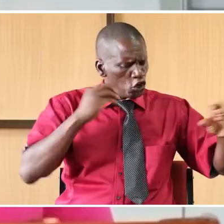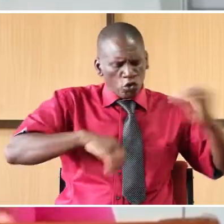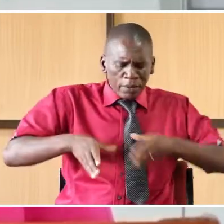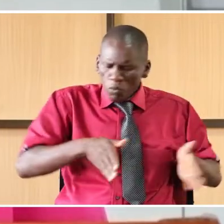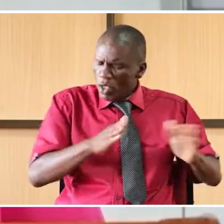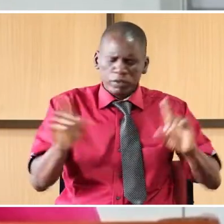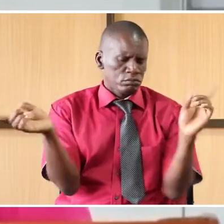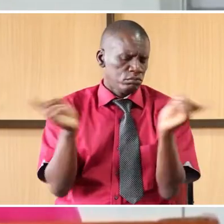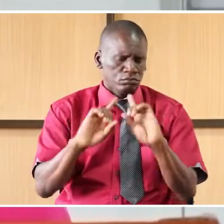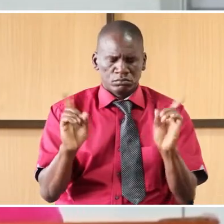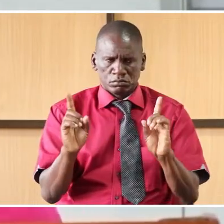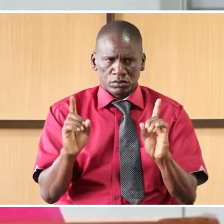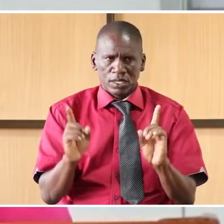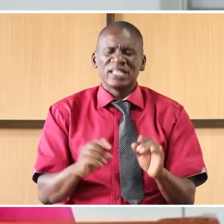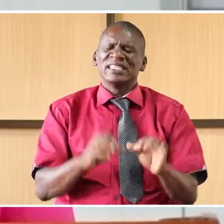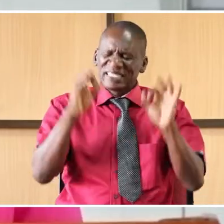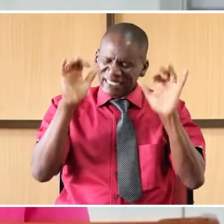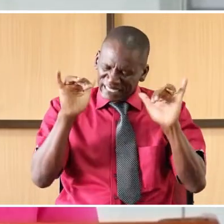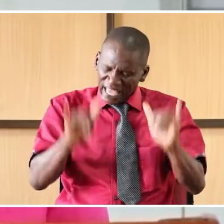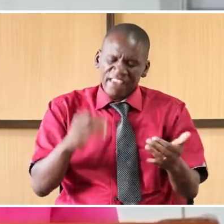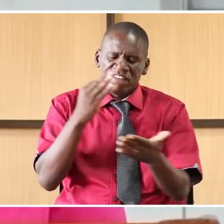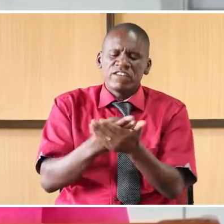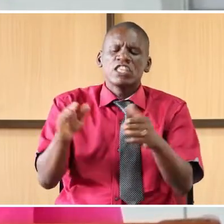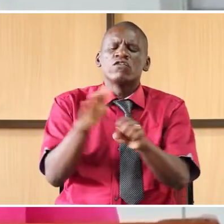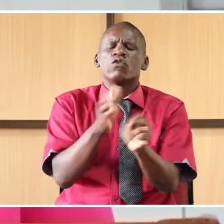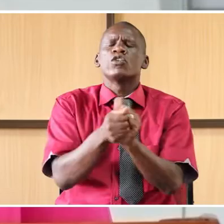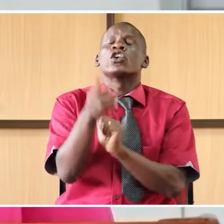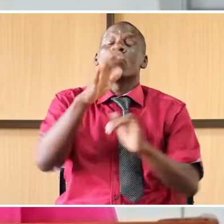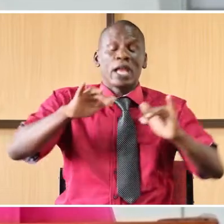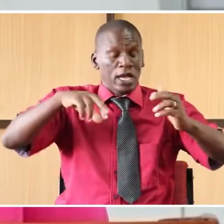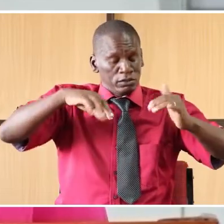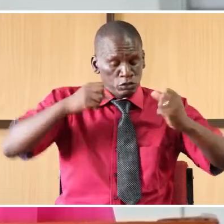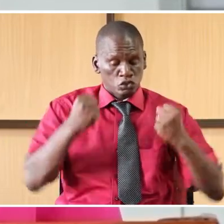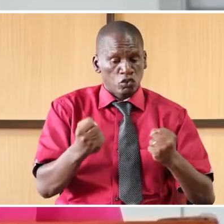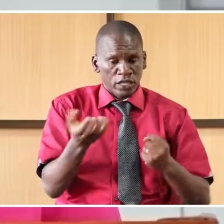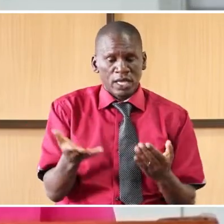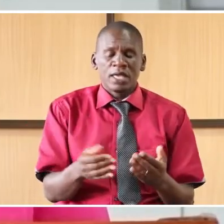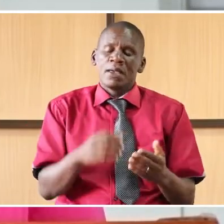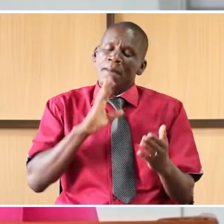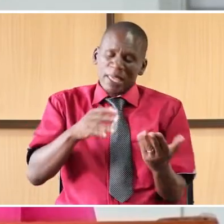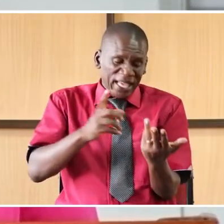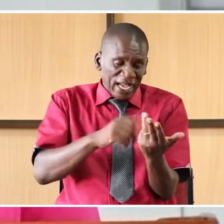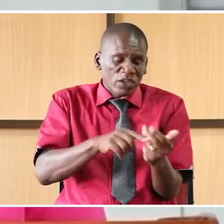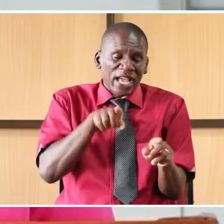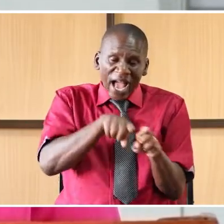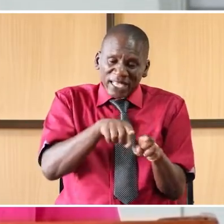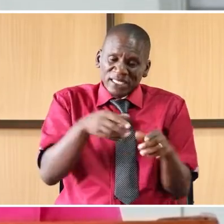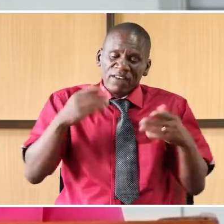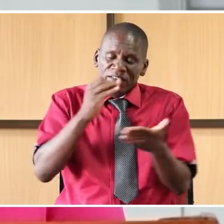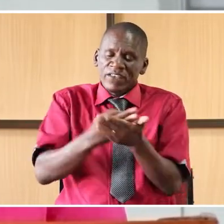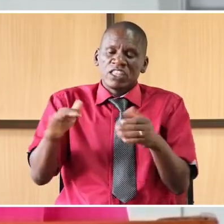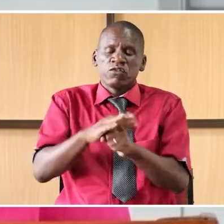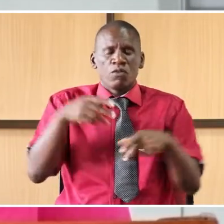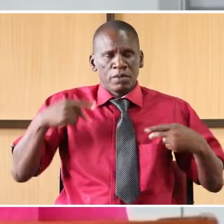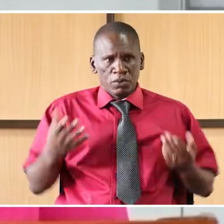corrupt ways and corrupt means. Be faithful to God and stand. Be counted among those who are standing, because